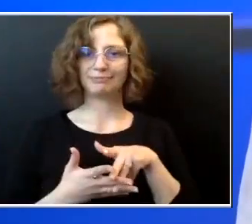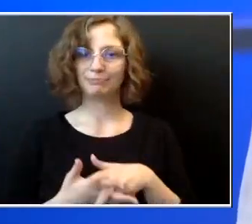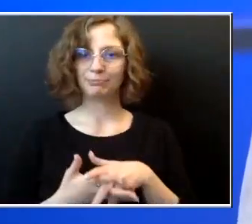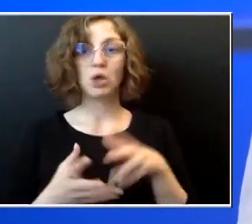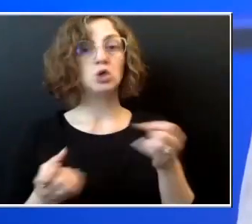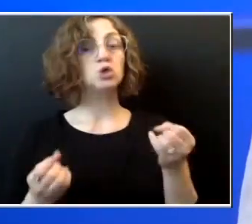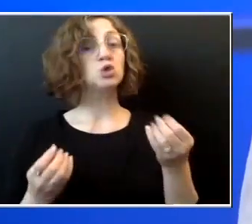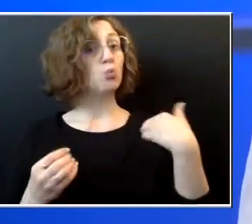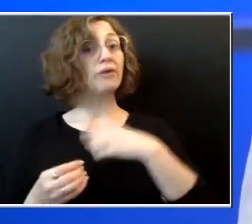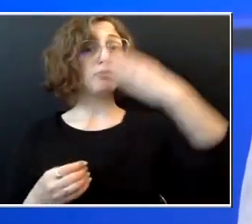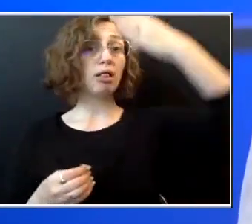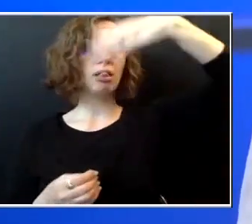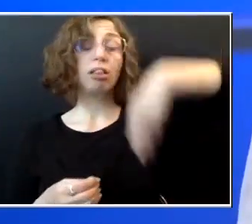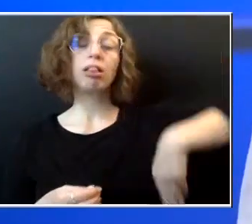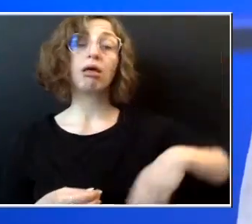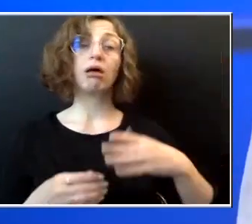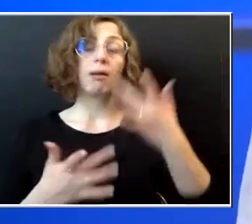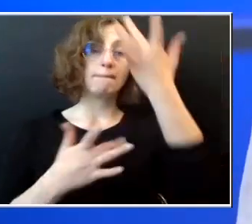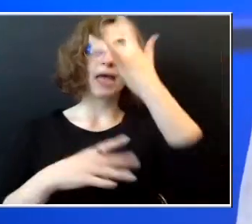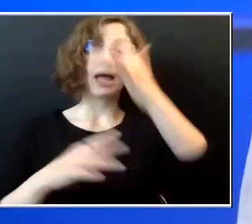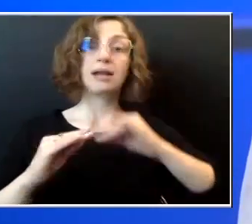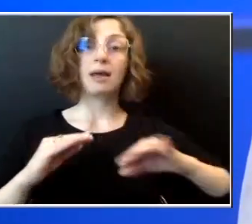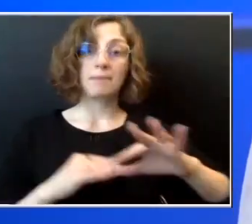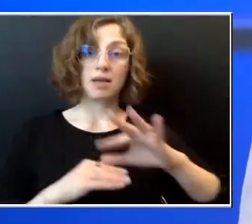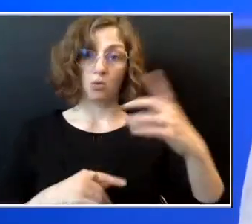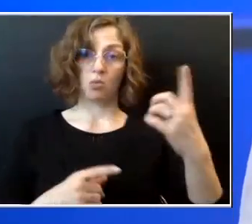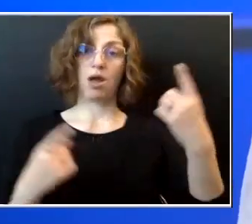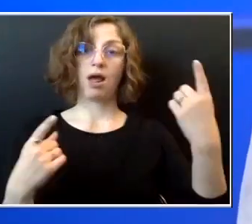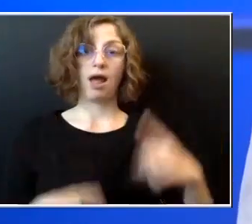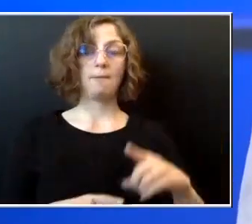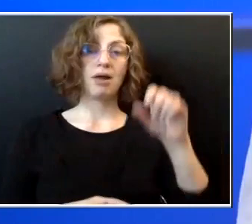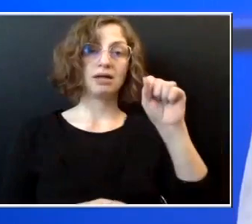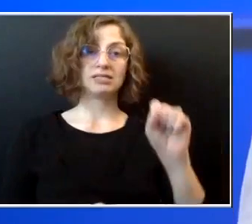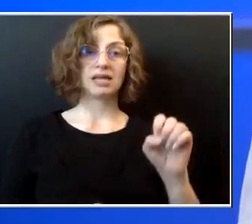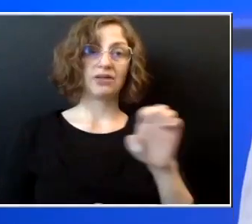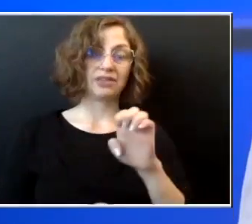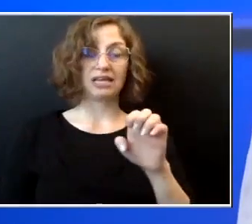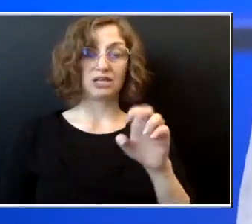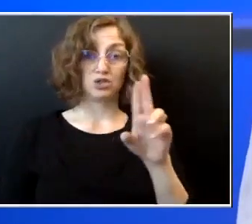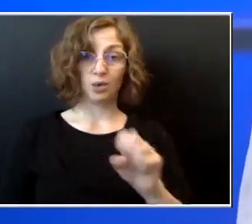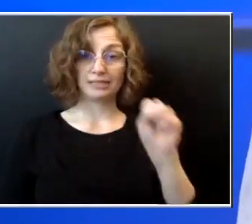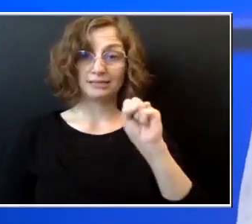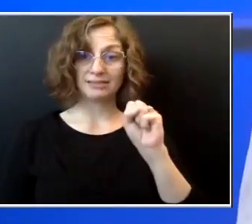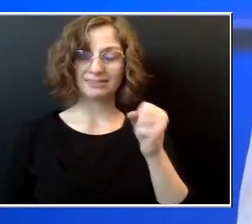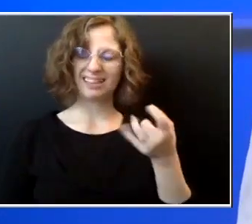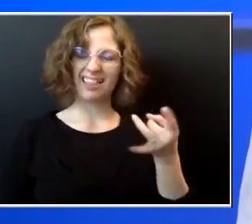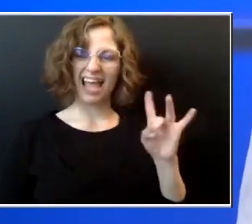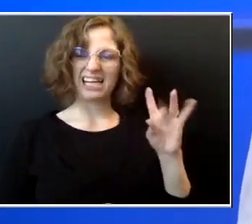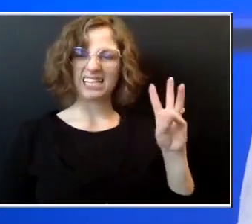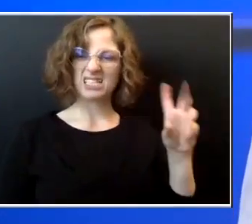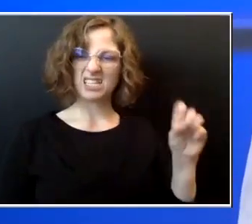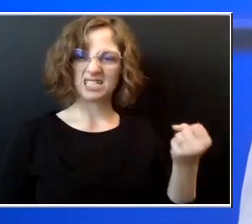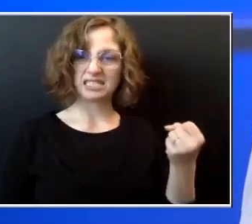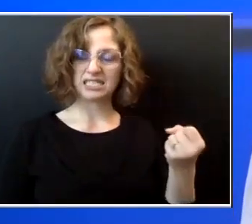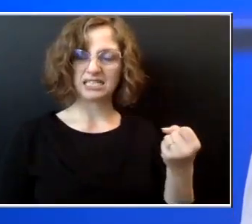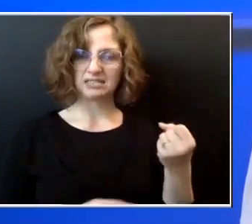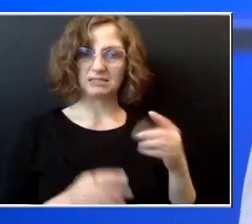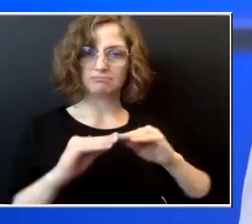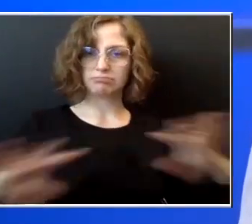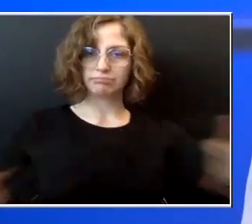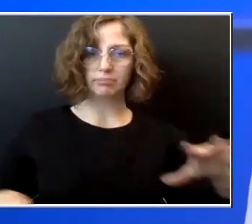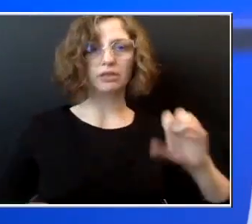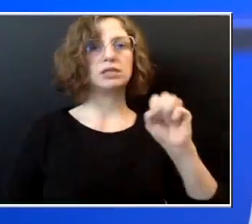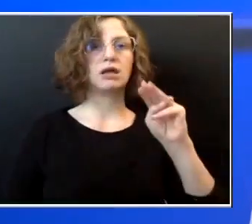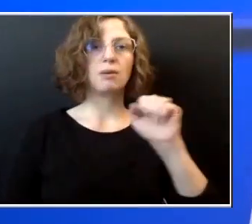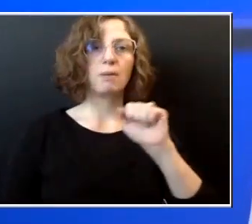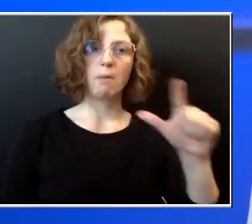in the southeastern United States in the 1860s of smallpox that was almost unrecognized. There